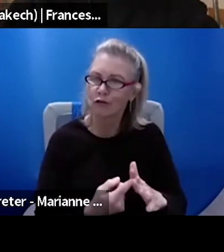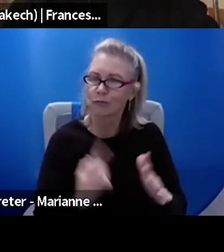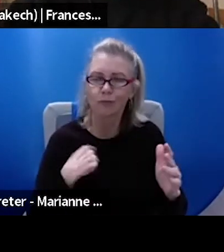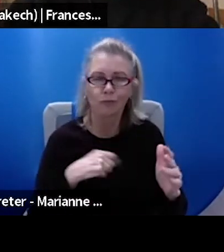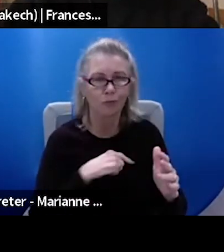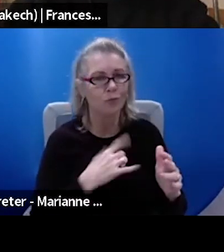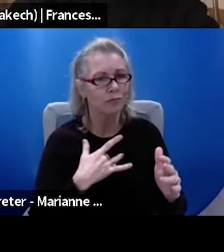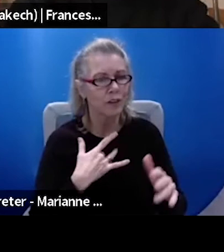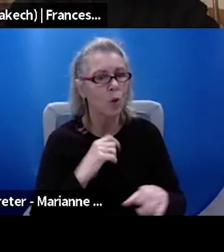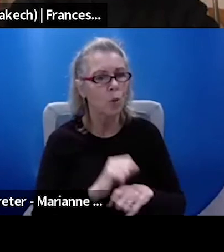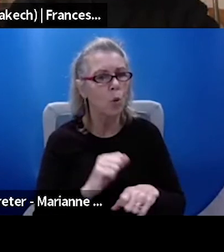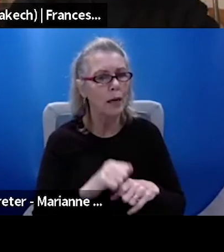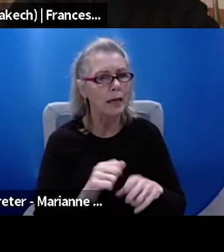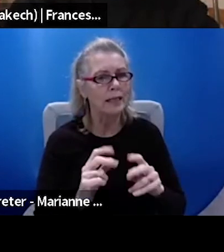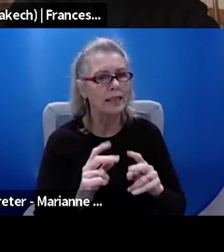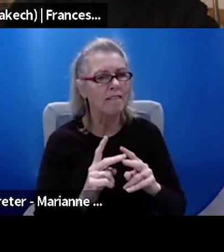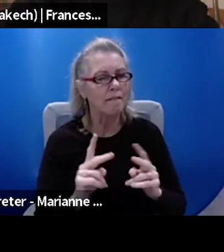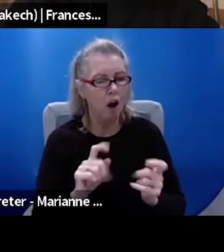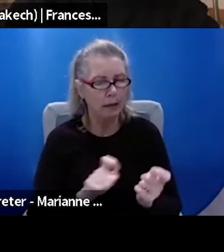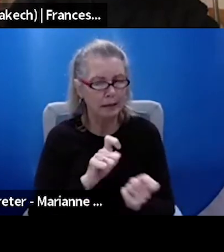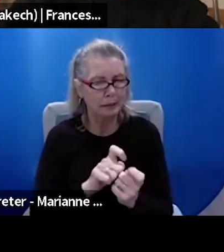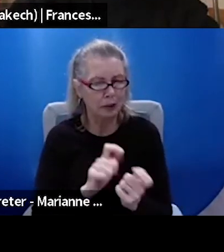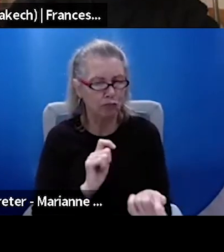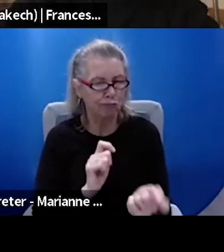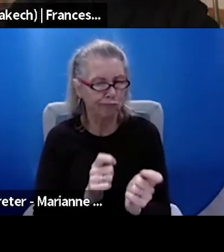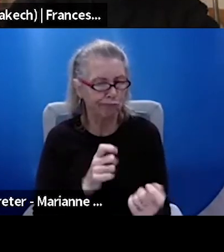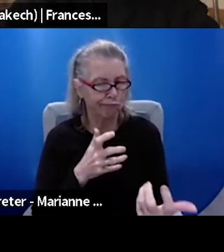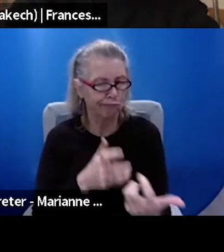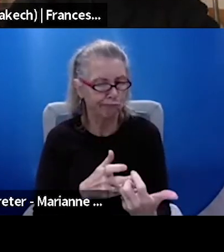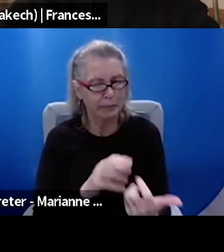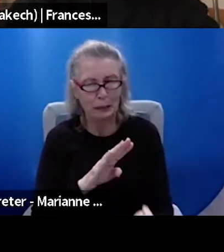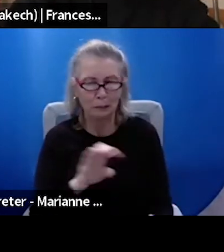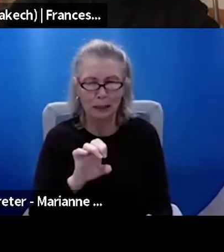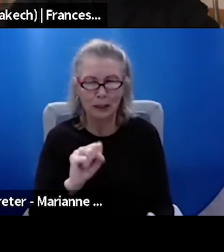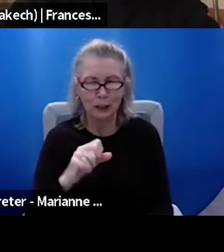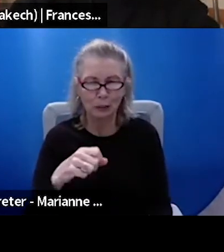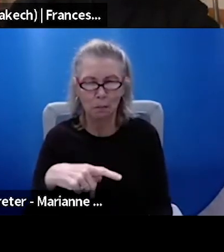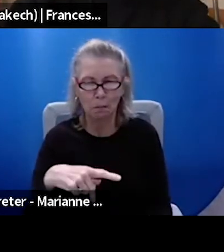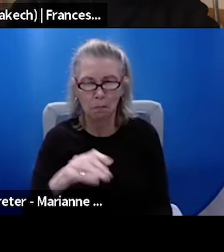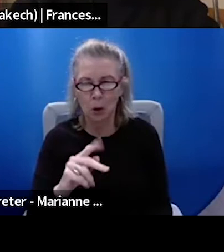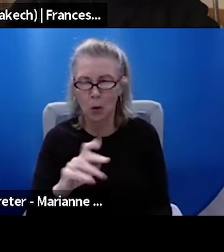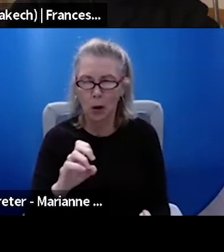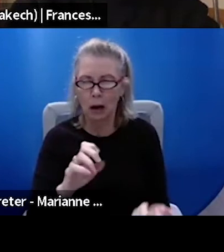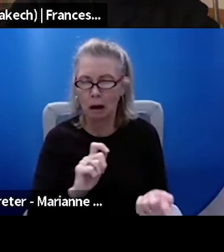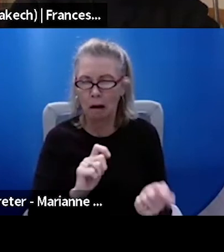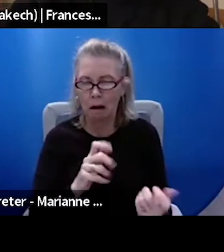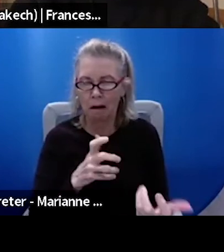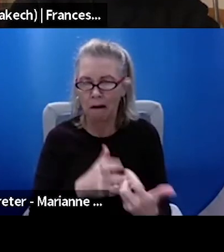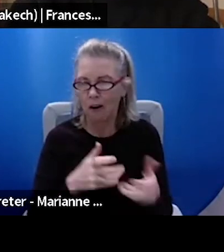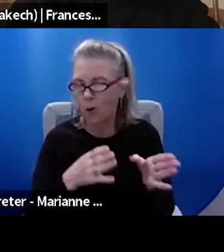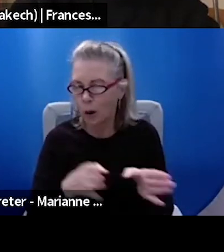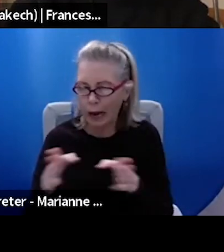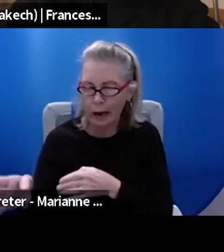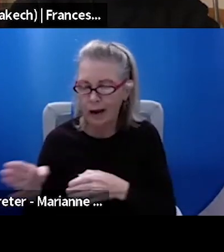in a really bespoke way, in a really small, intimate, bespoke way, so that each artist